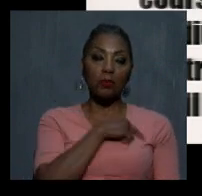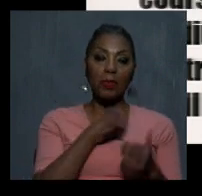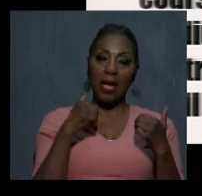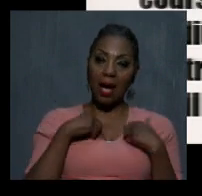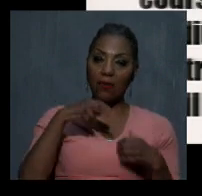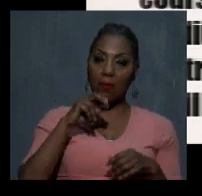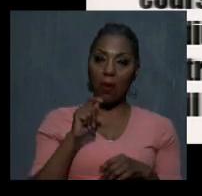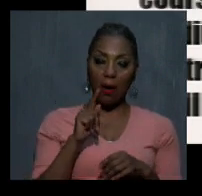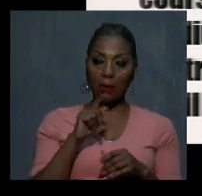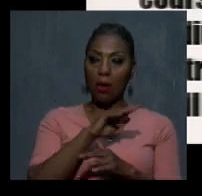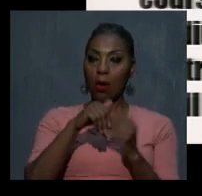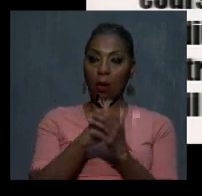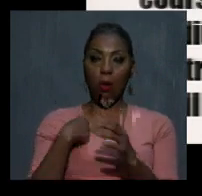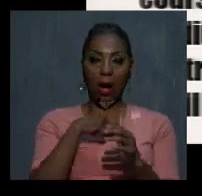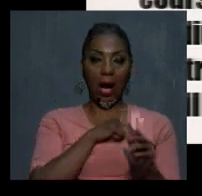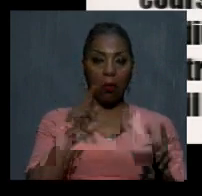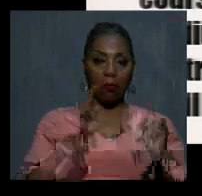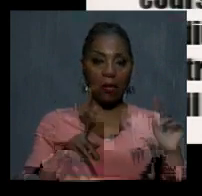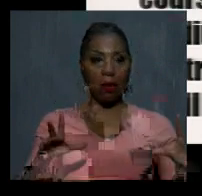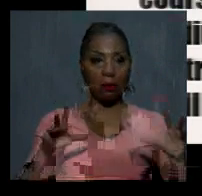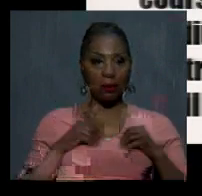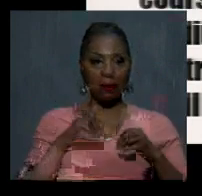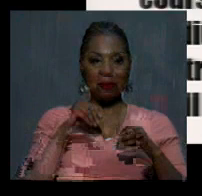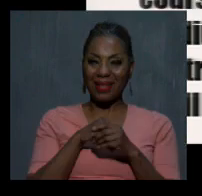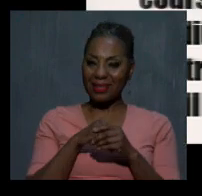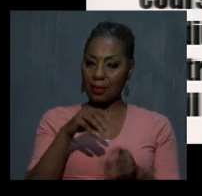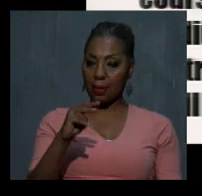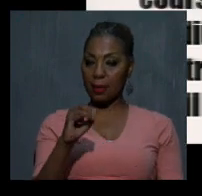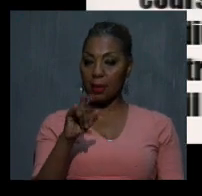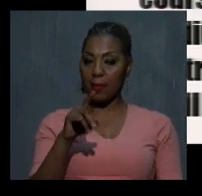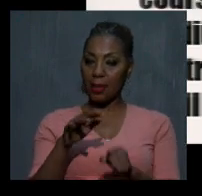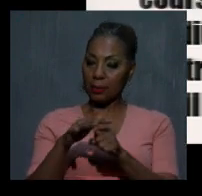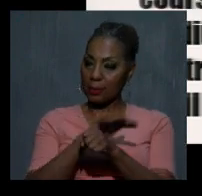to all our citizens in the Midtown area.